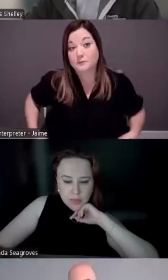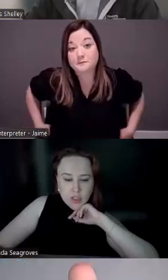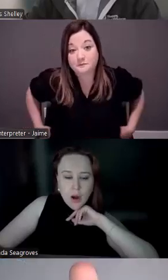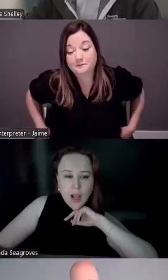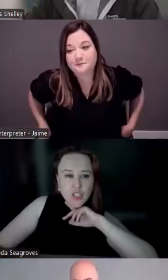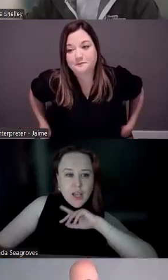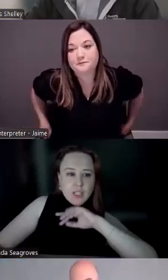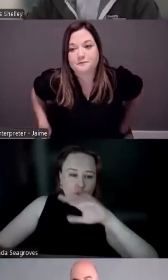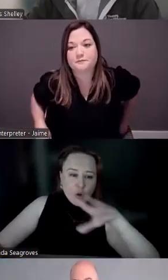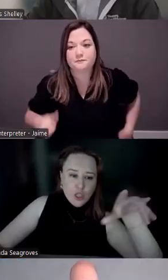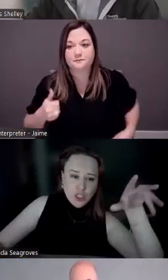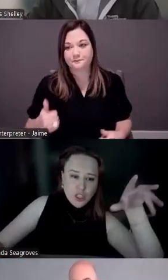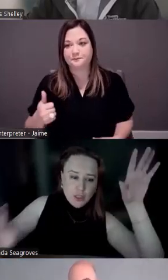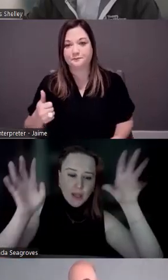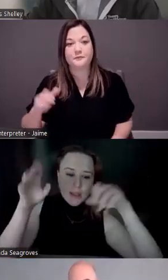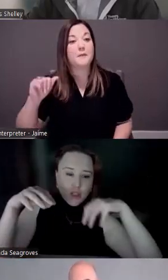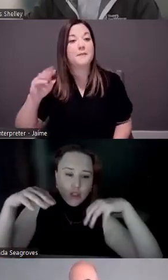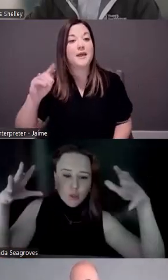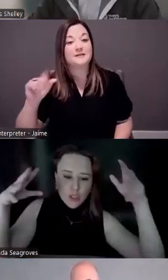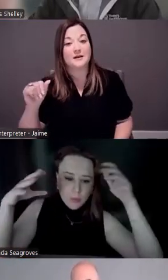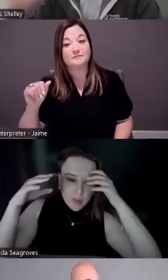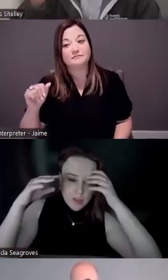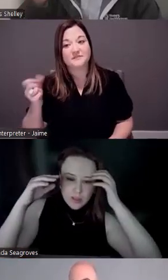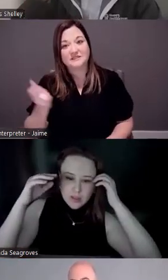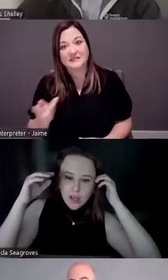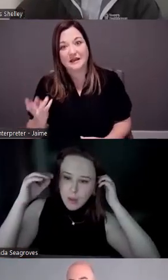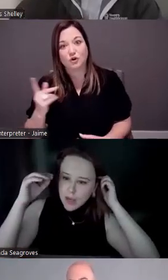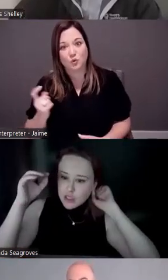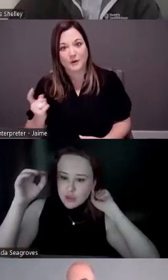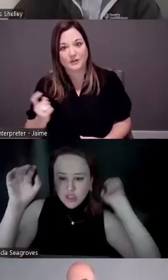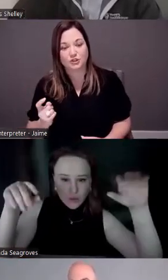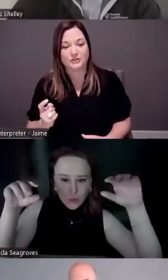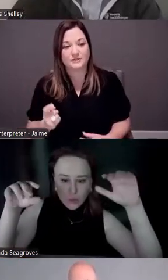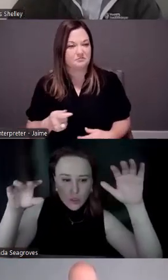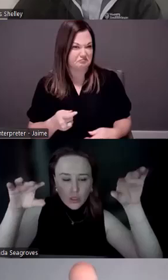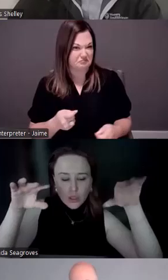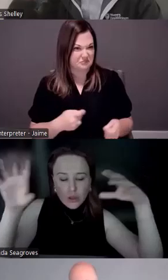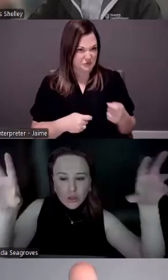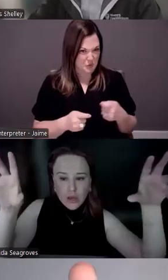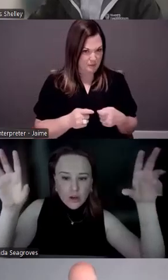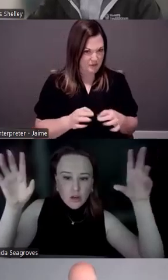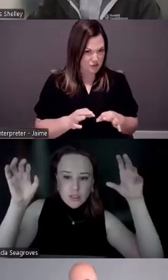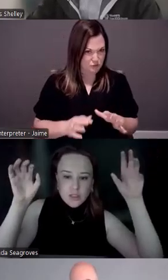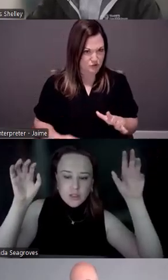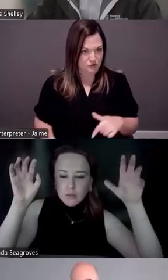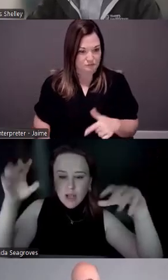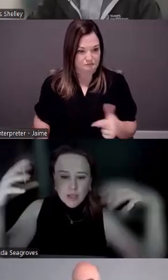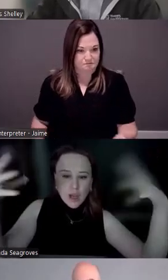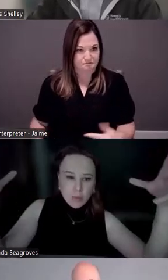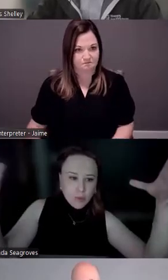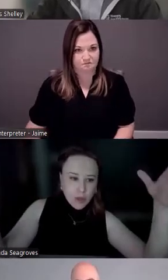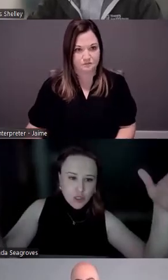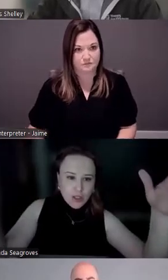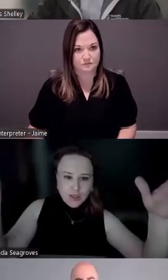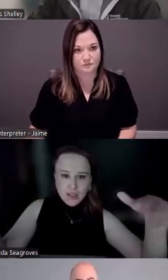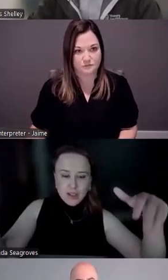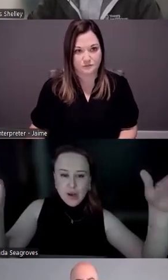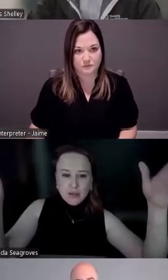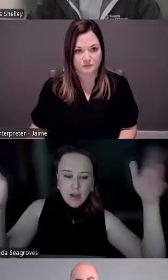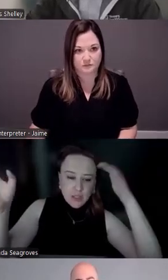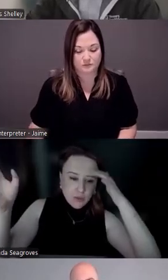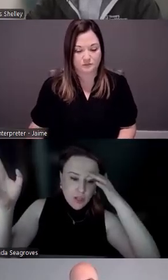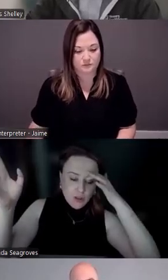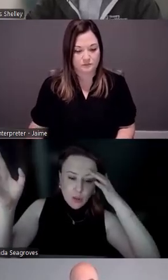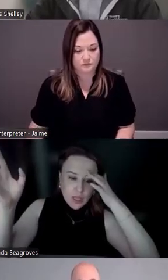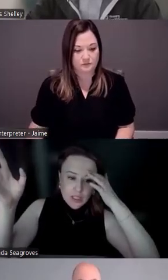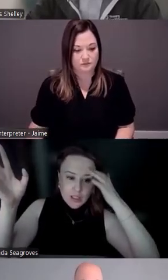Awesome. So I actually had several questions because as you were showing this, I do several newsletters, and as a comm specialist,